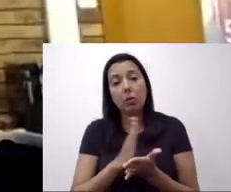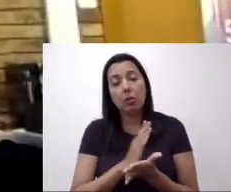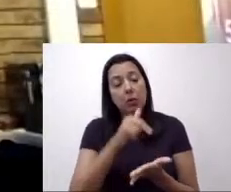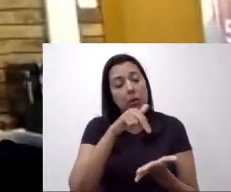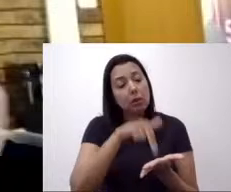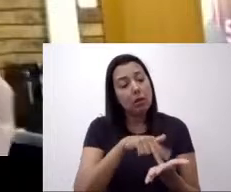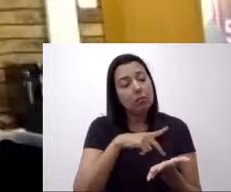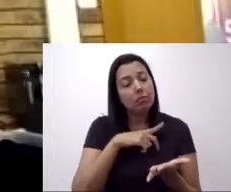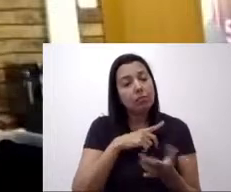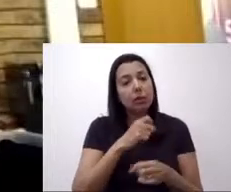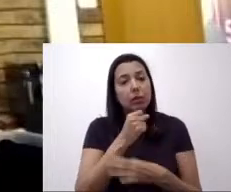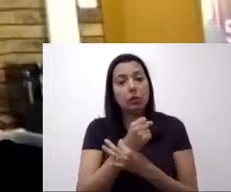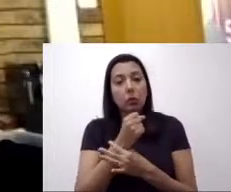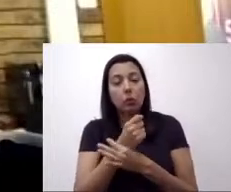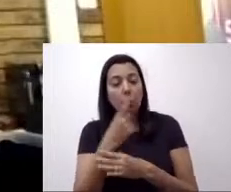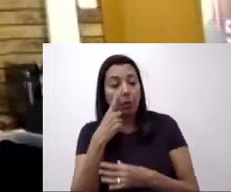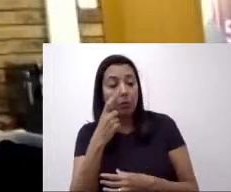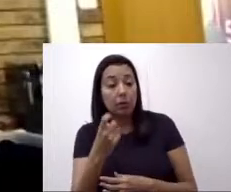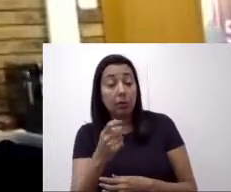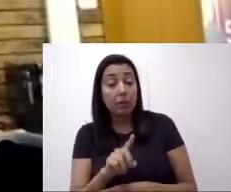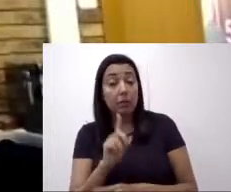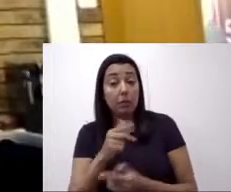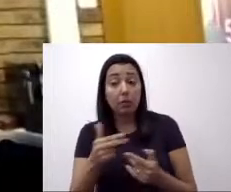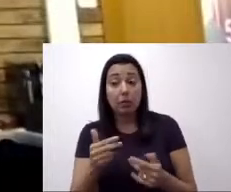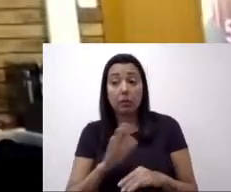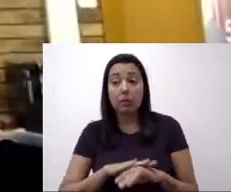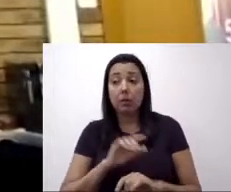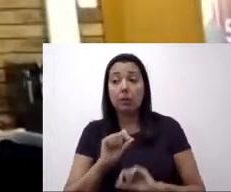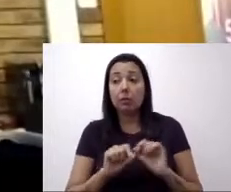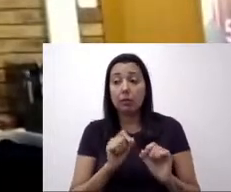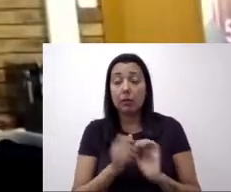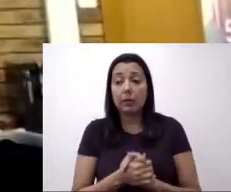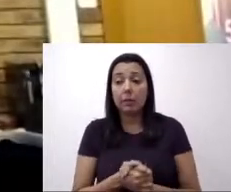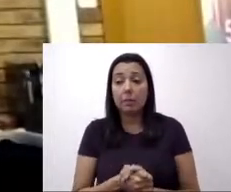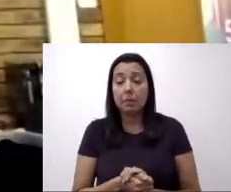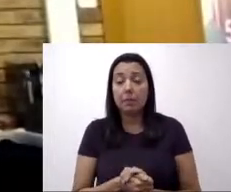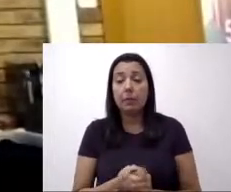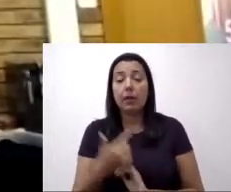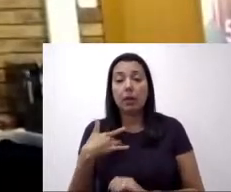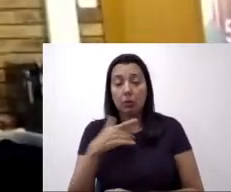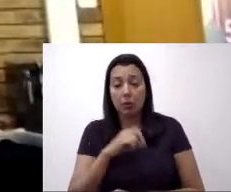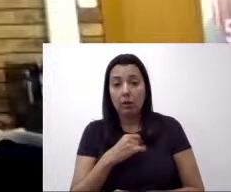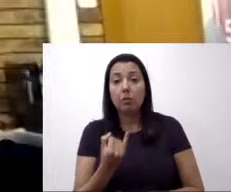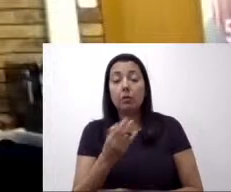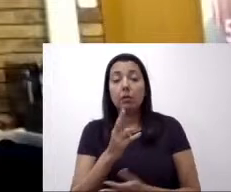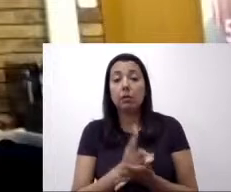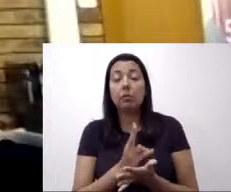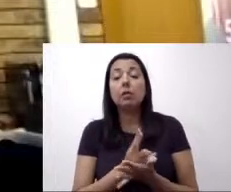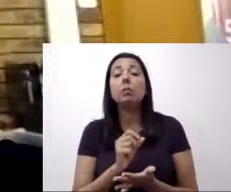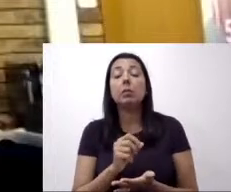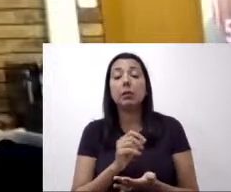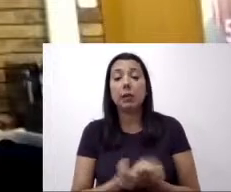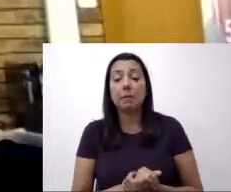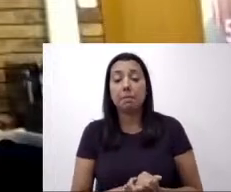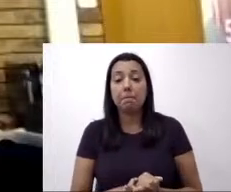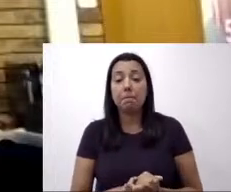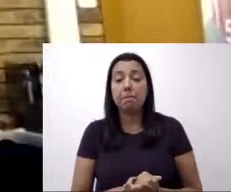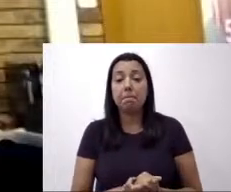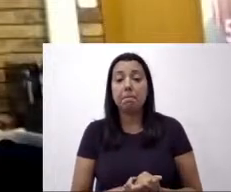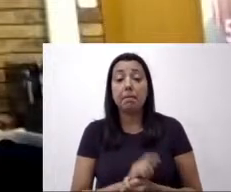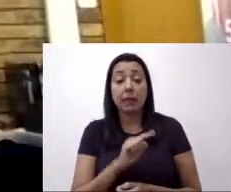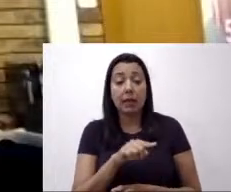this is the first thing, but so I think it's really important to have this long-term